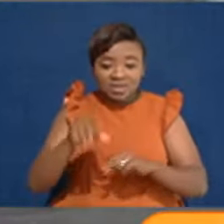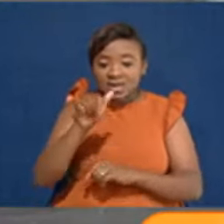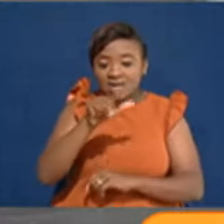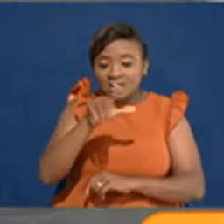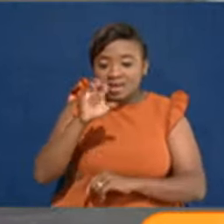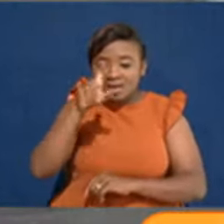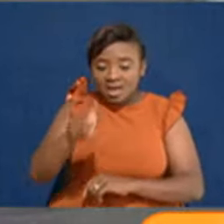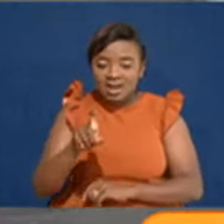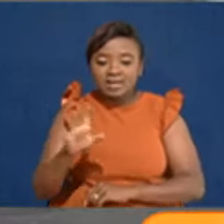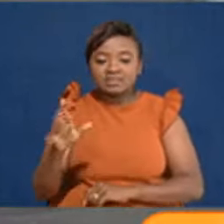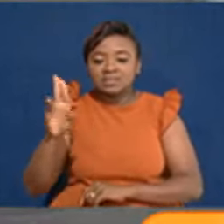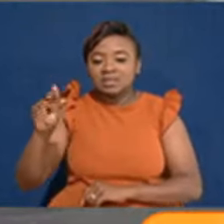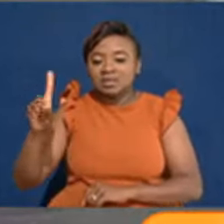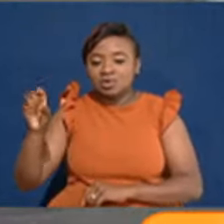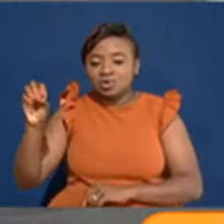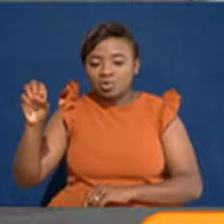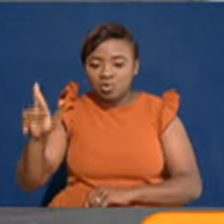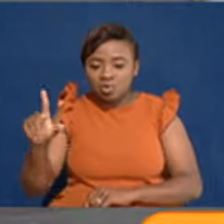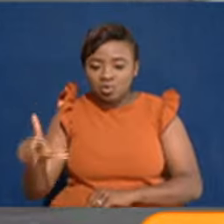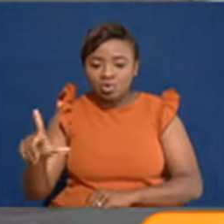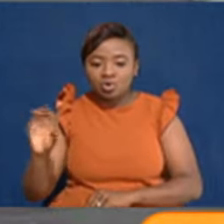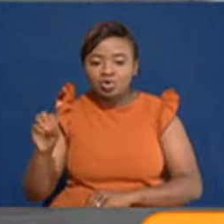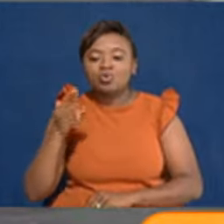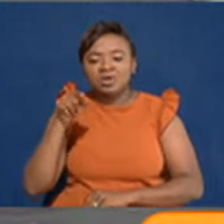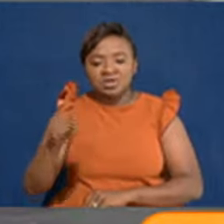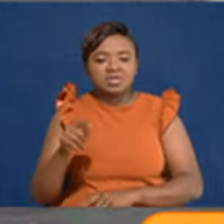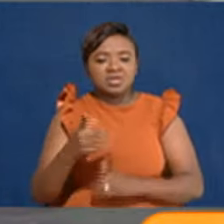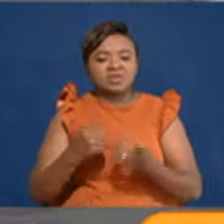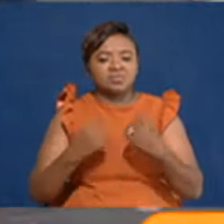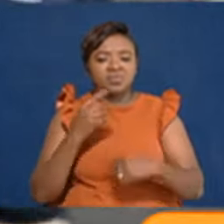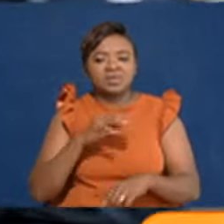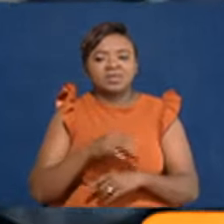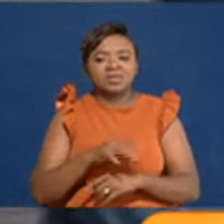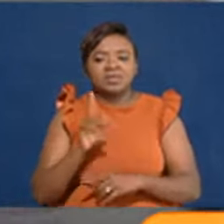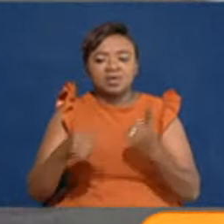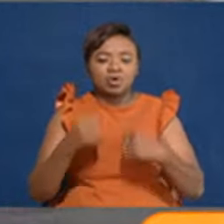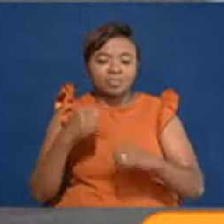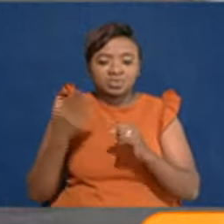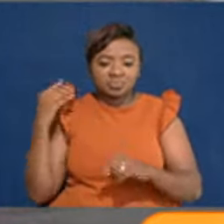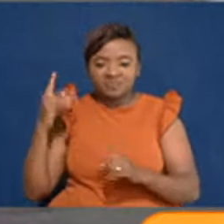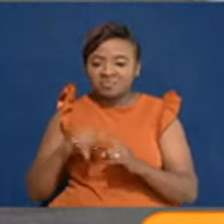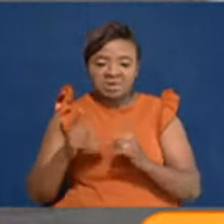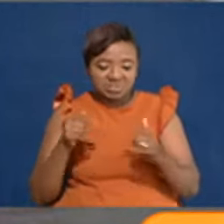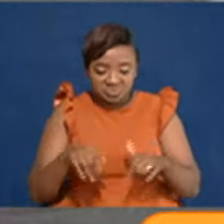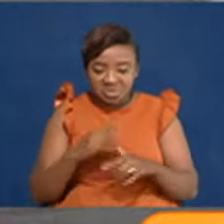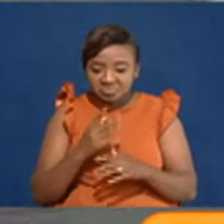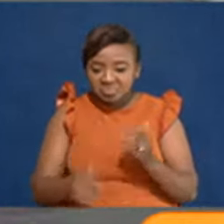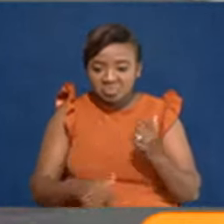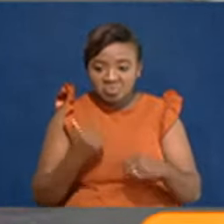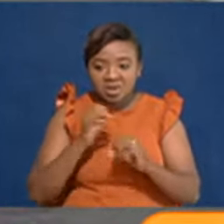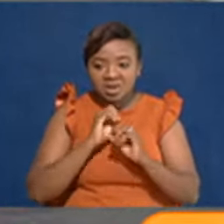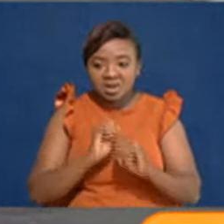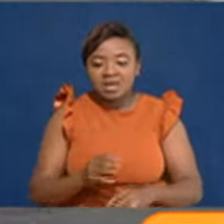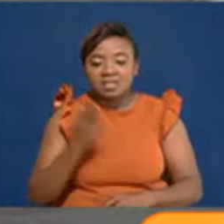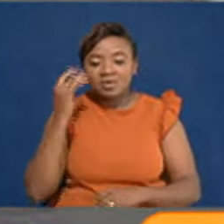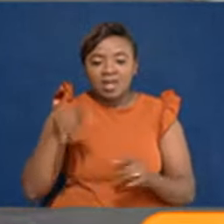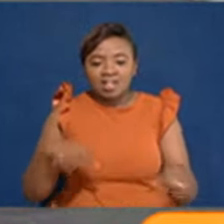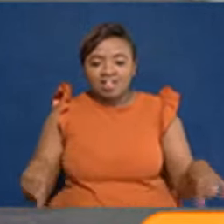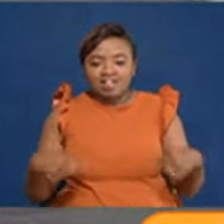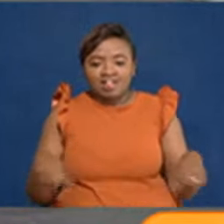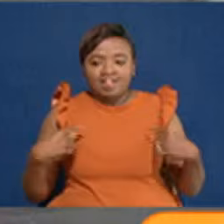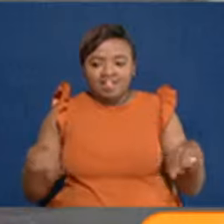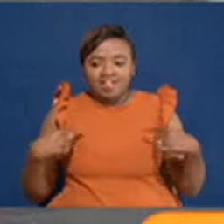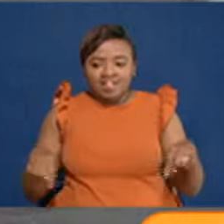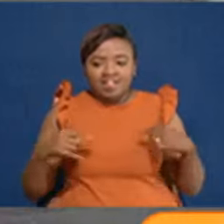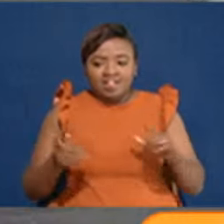in fencing and she was among the favorites to win the EP competition. But it never happened because she got nerves in the first game. It went